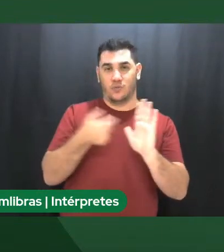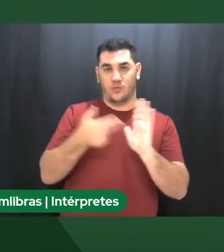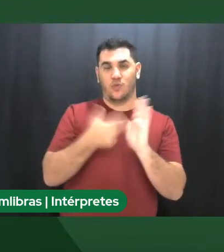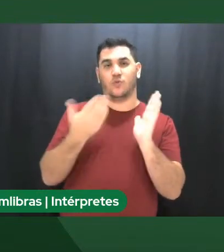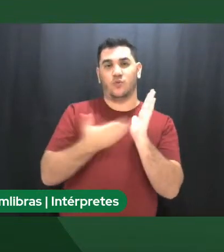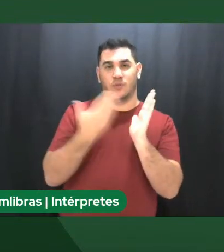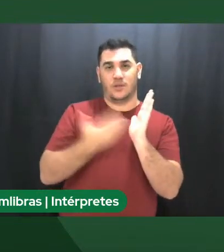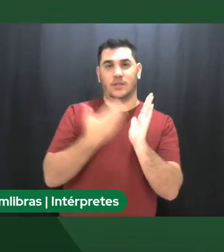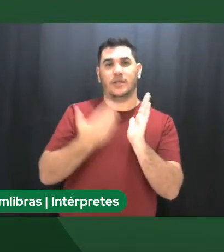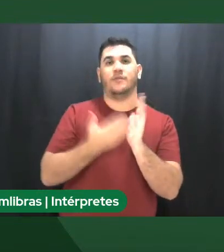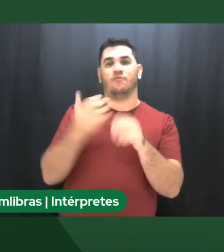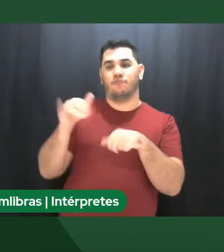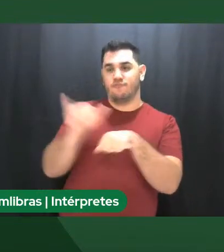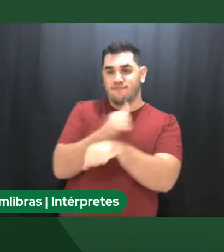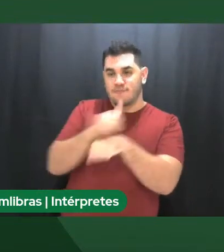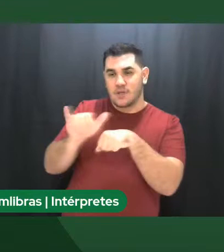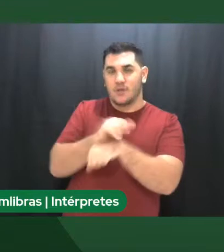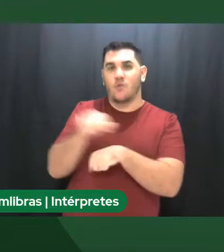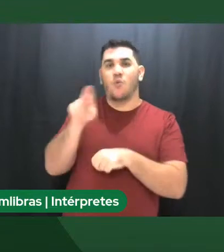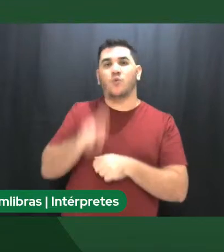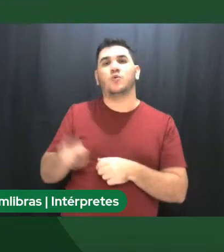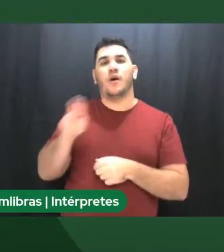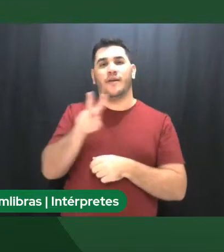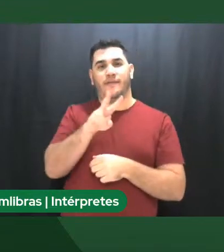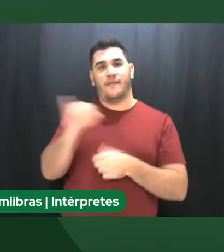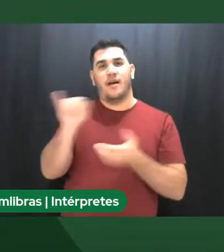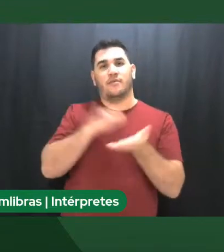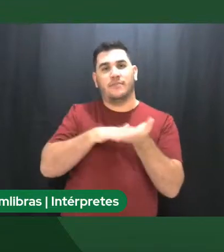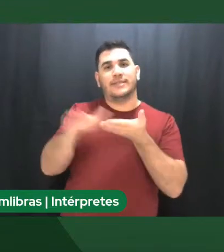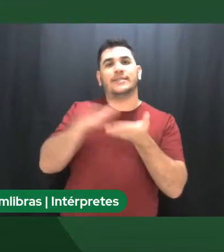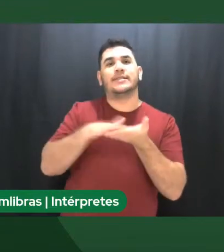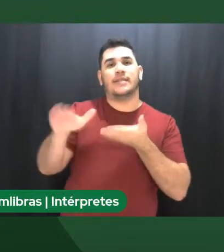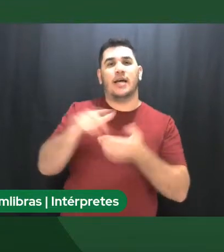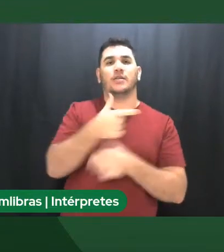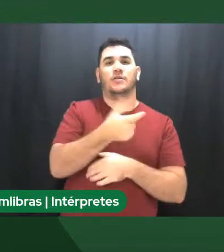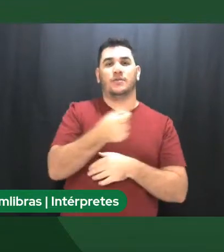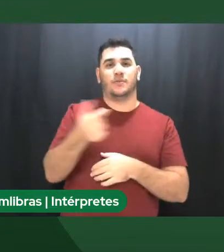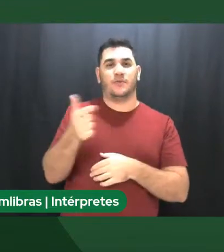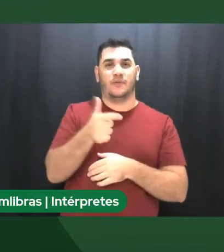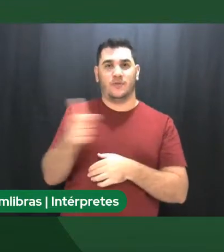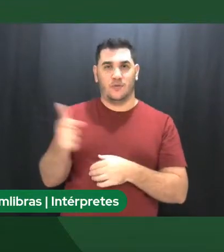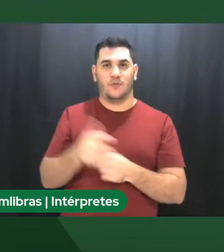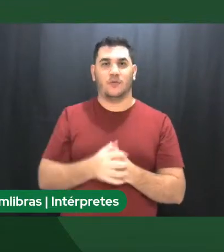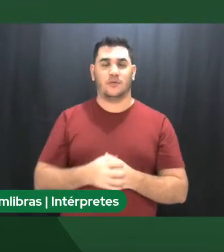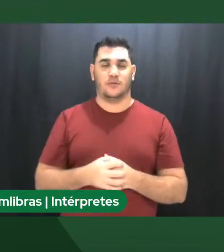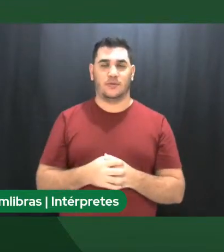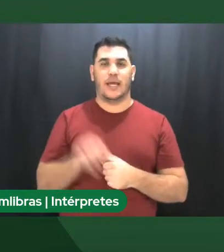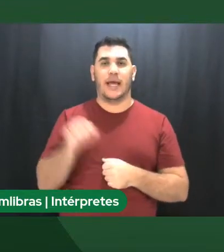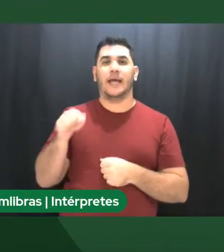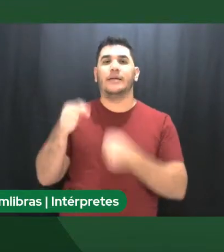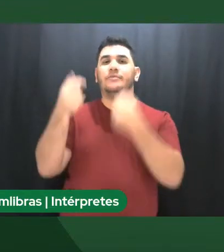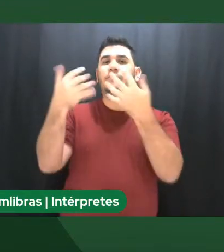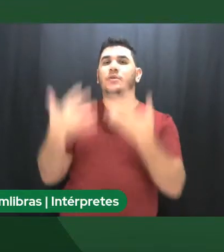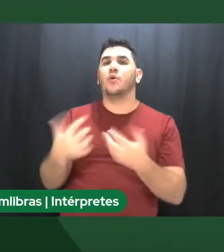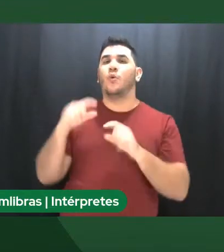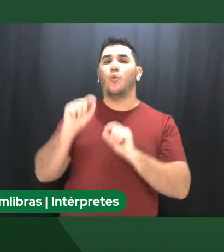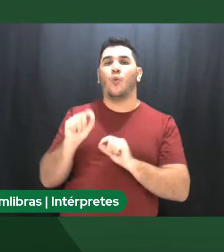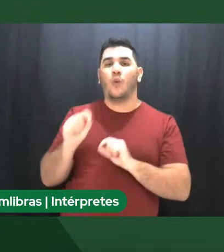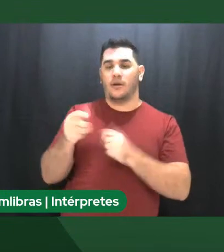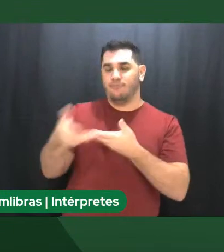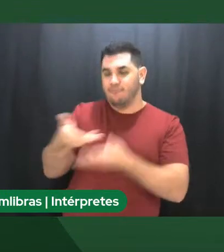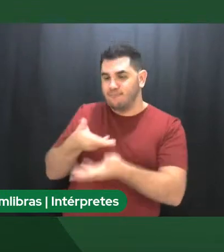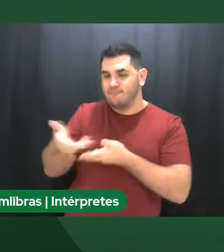Laptop, Human Needs and New Computing Technology, won the IEEE Award for